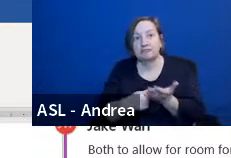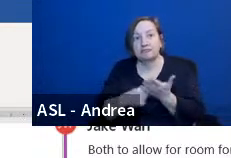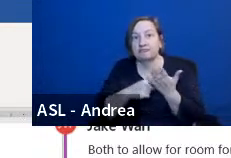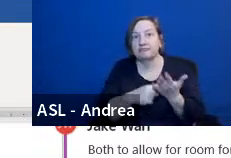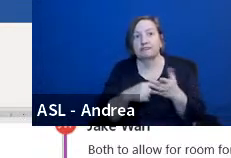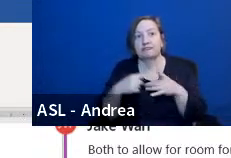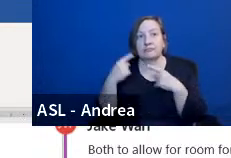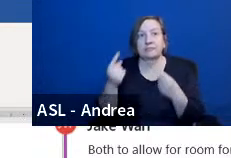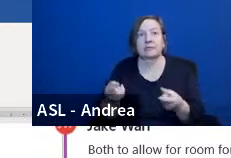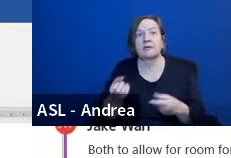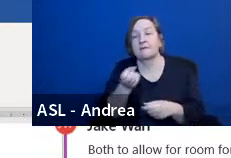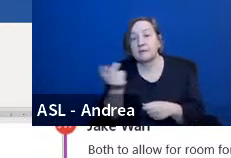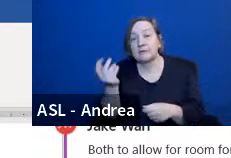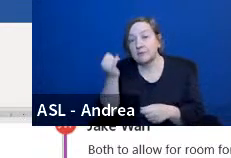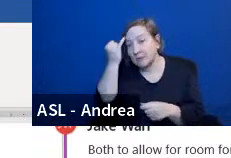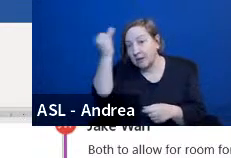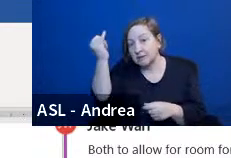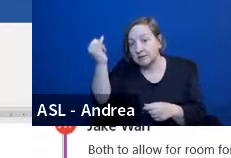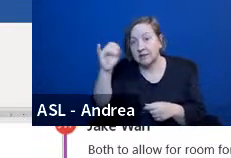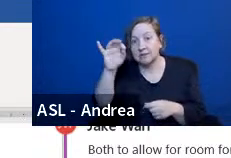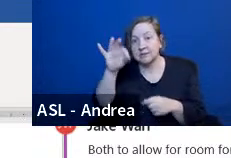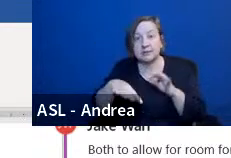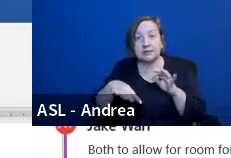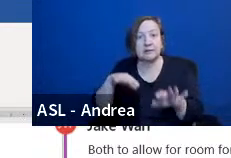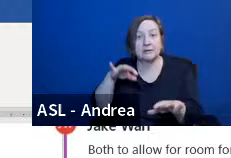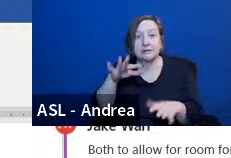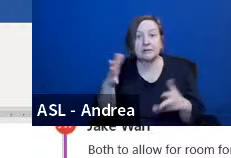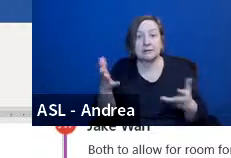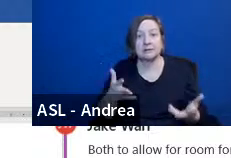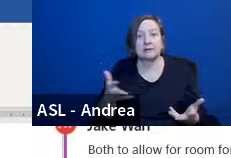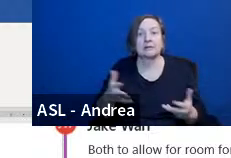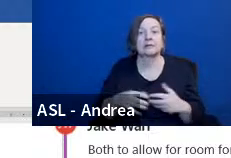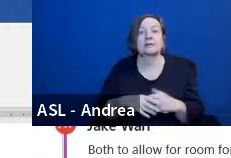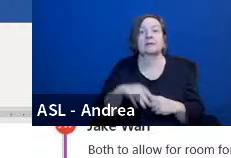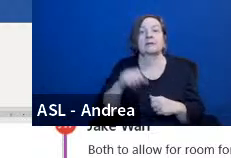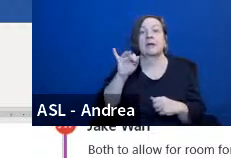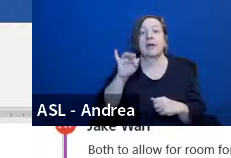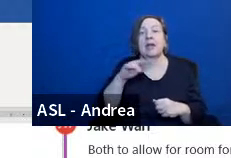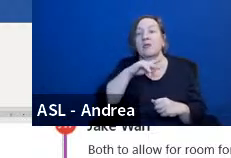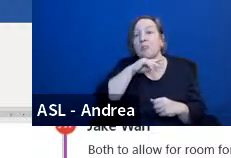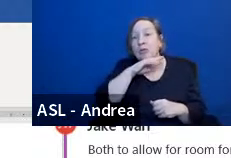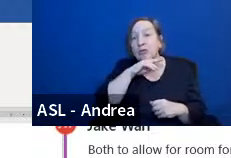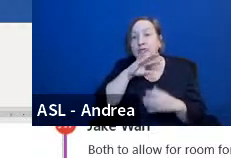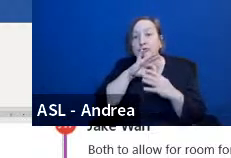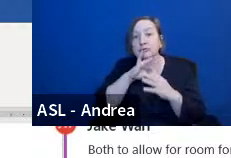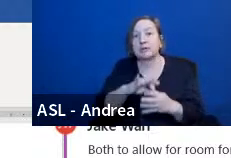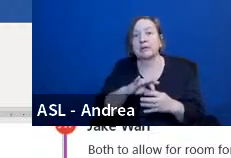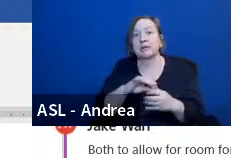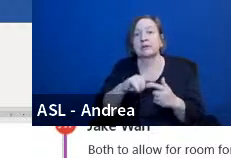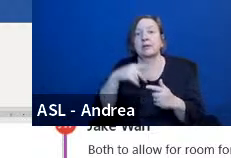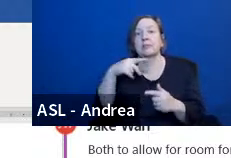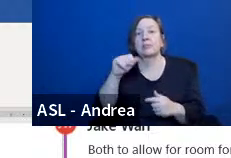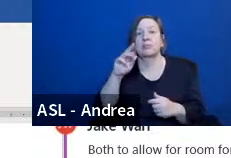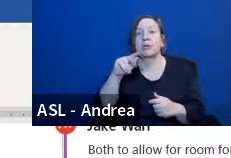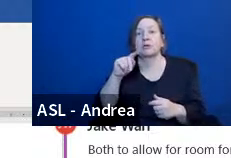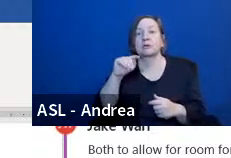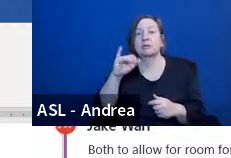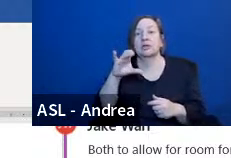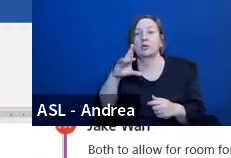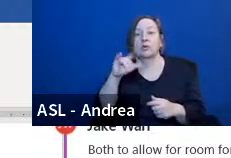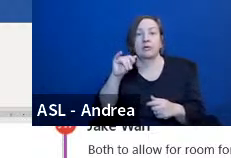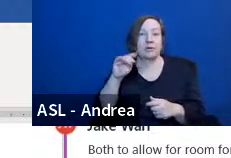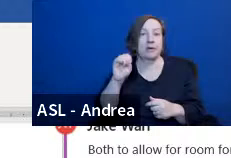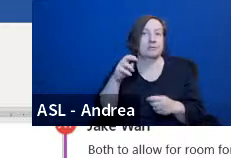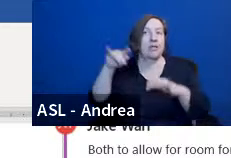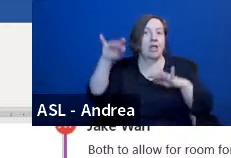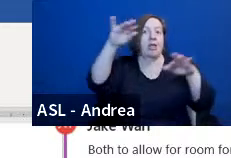a couple ideas that have been thrown out are air pollution related, so particulate matter, and how that might